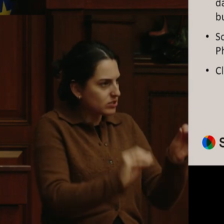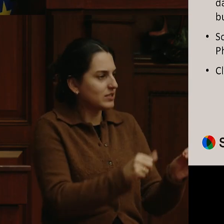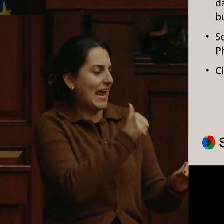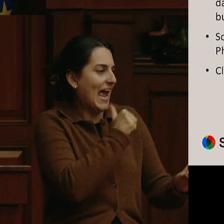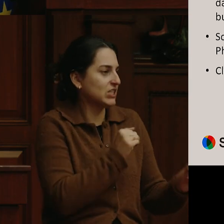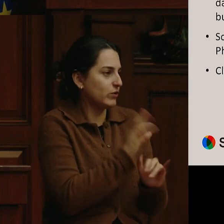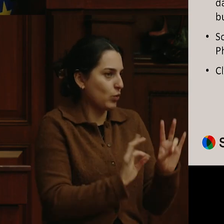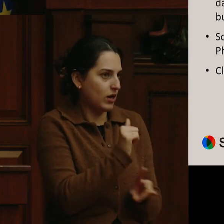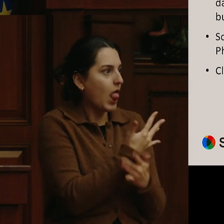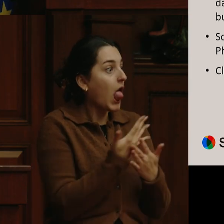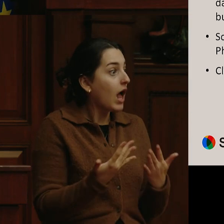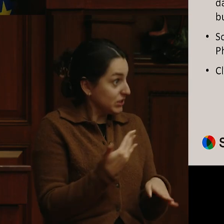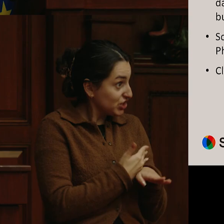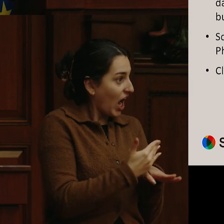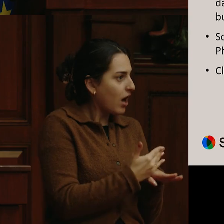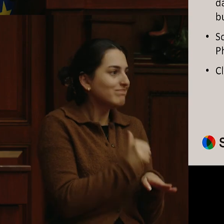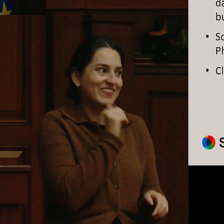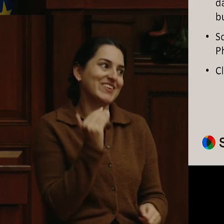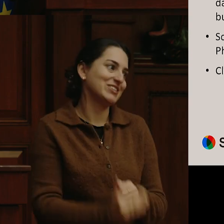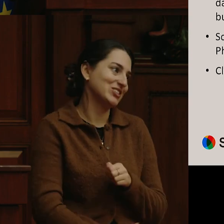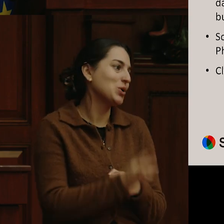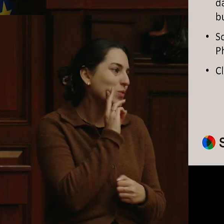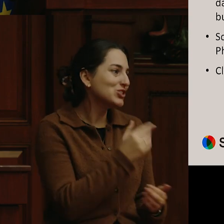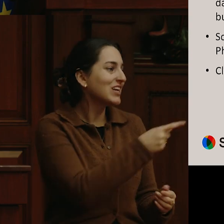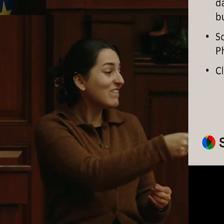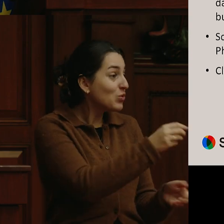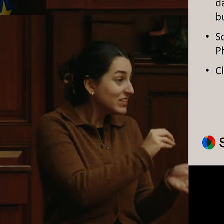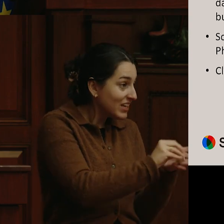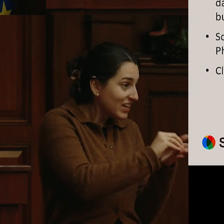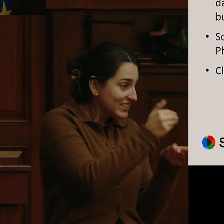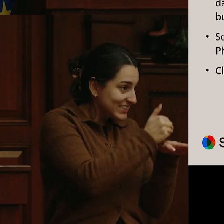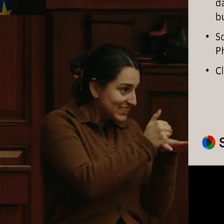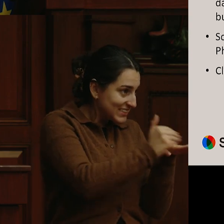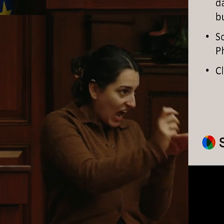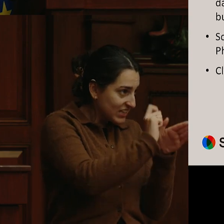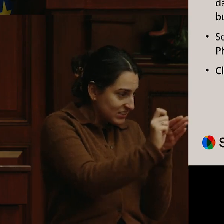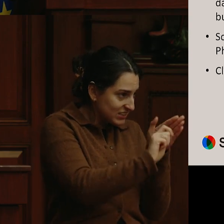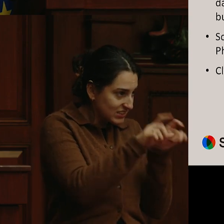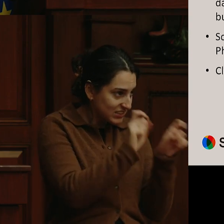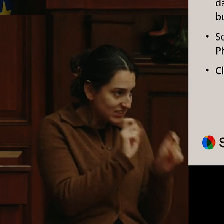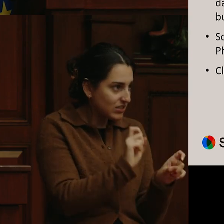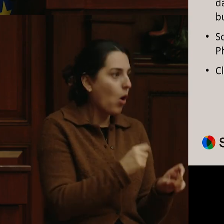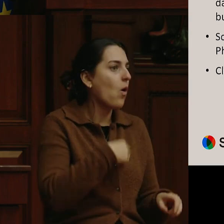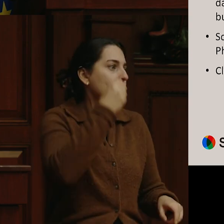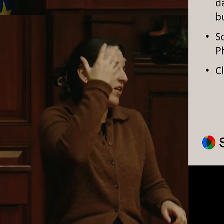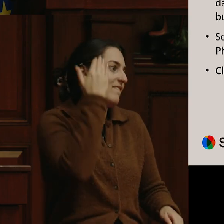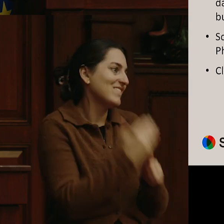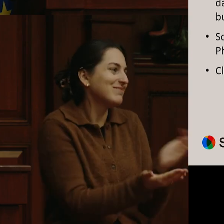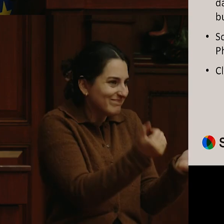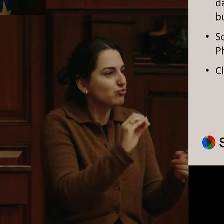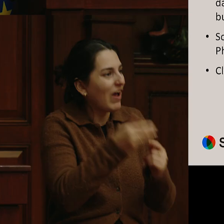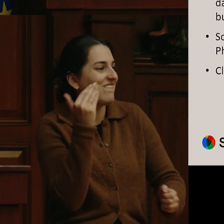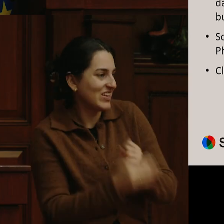survey. So lots of people have started and haven't finished, and I would just urge you, if you haven't yet done it, or if you haven't finished it, we